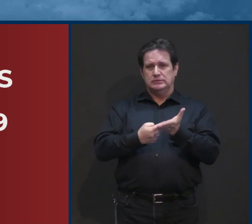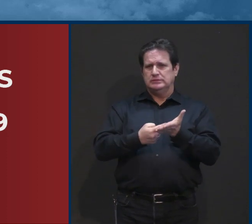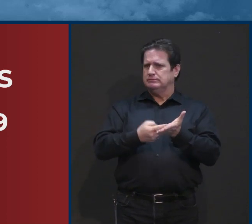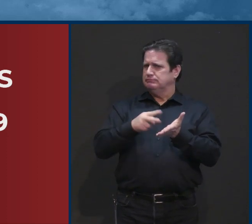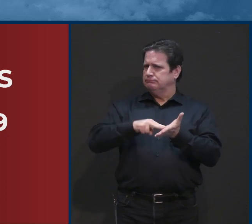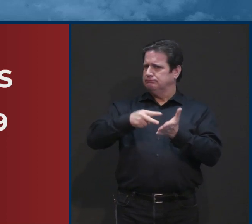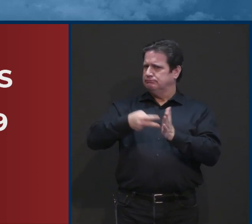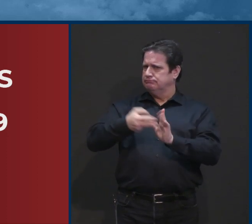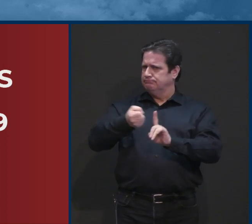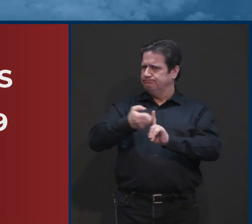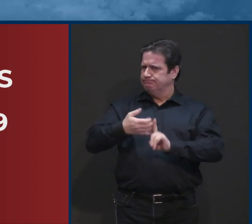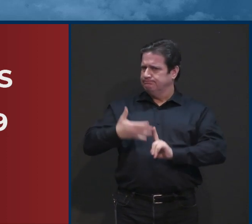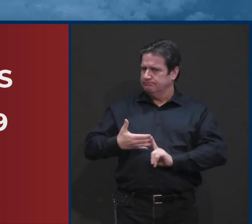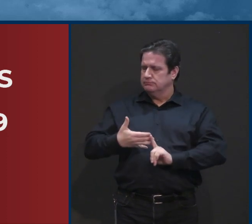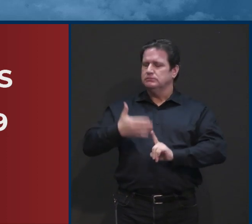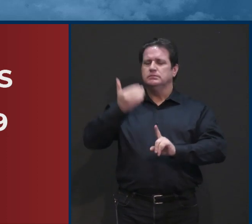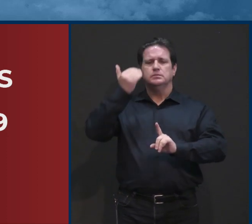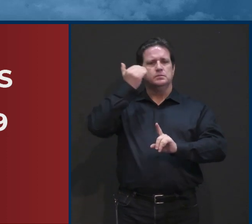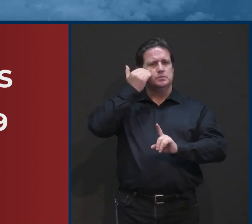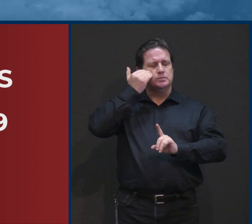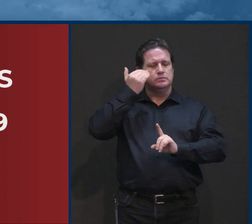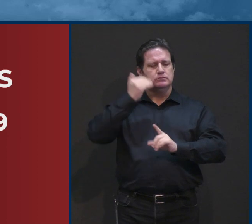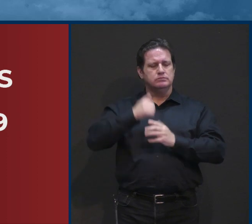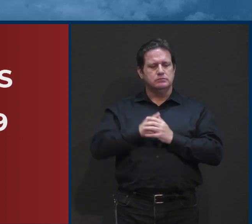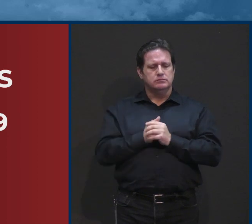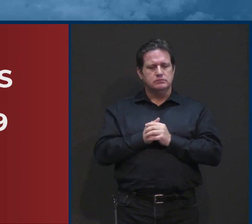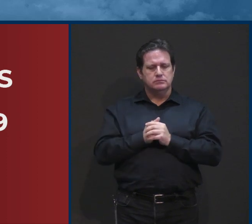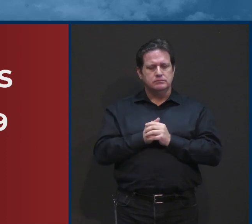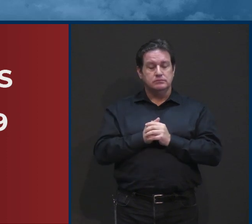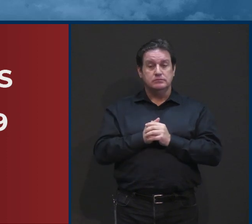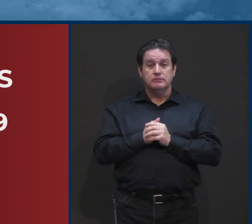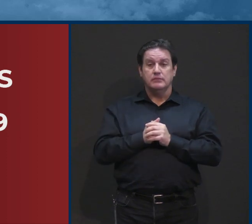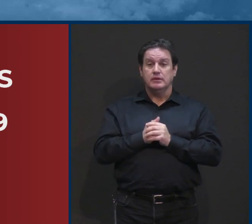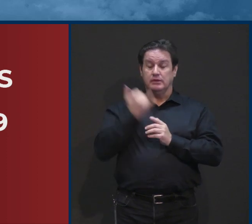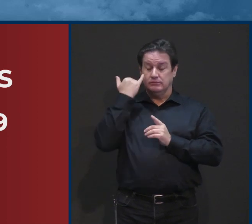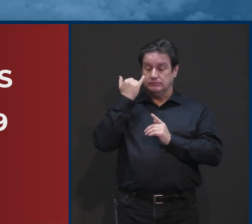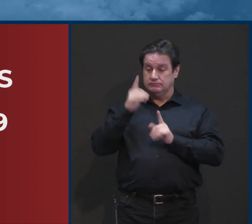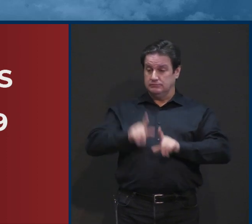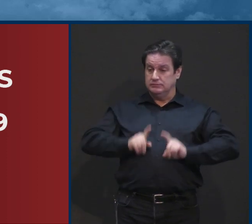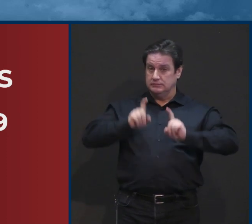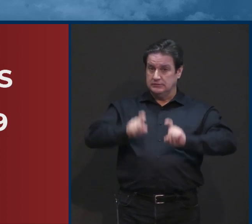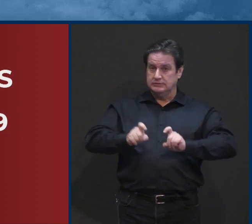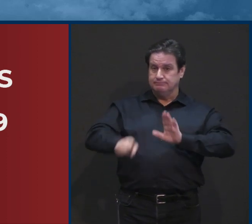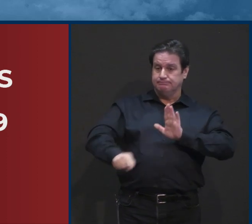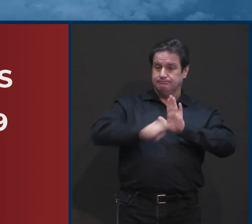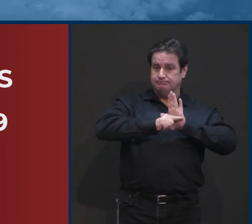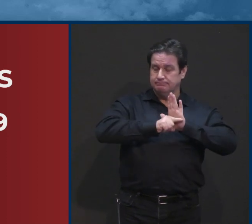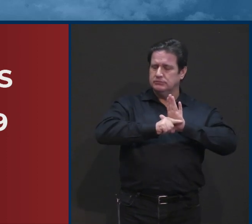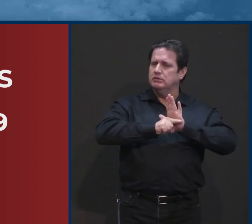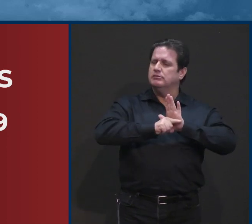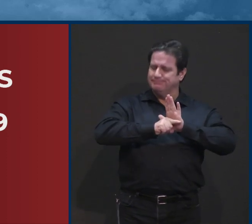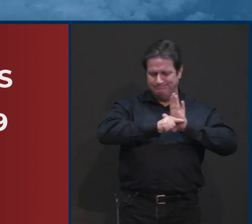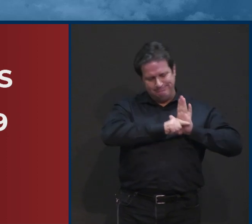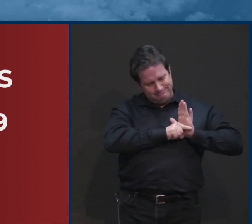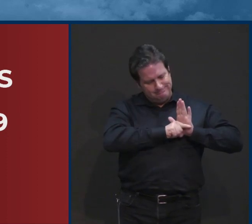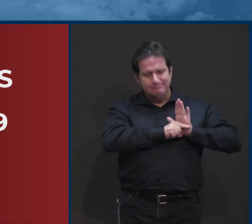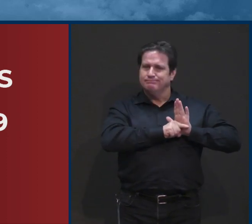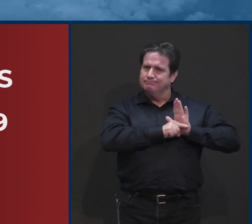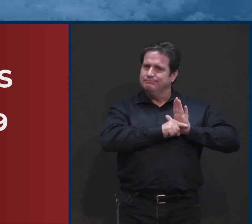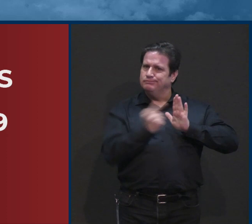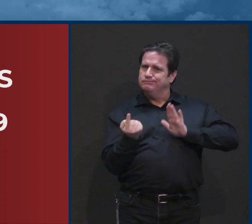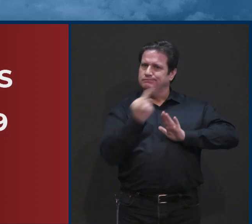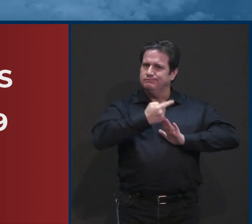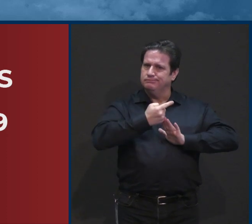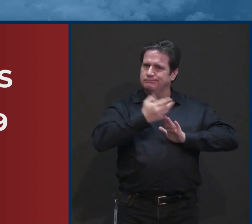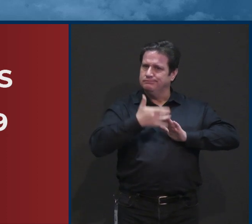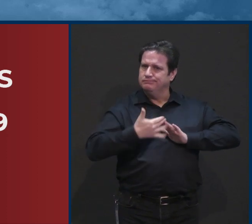means. We know generally that it means that if you test negative, it's just an indication of that day that